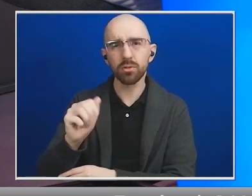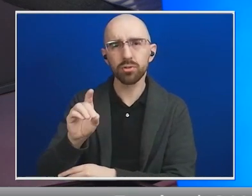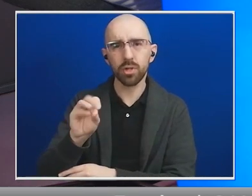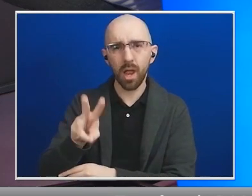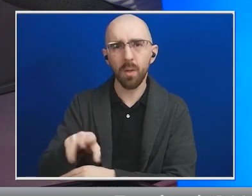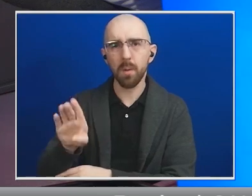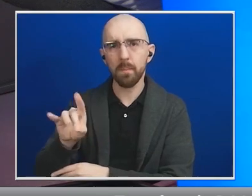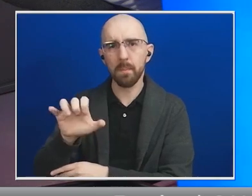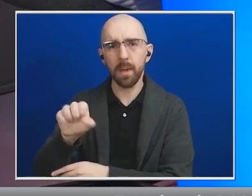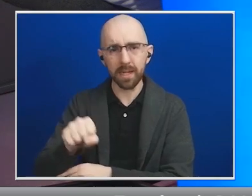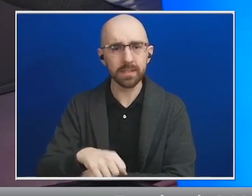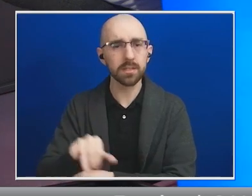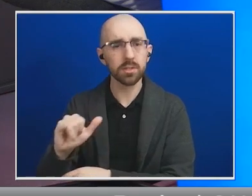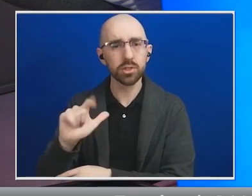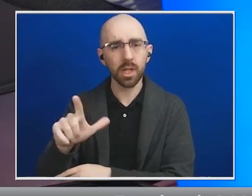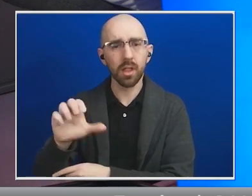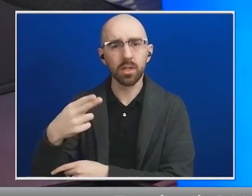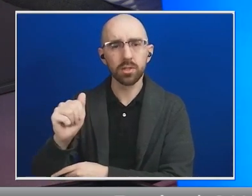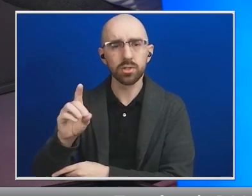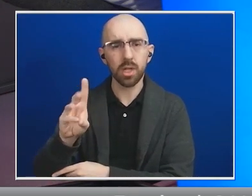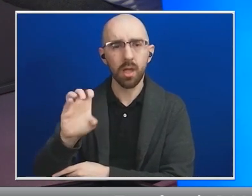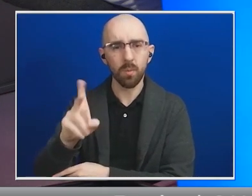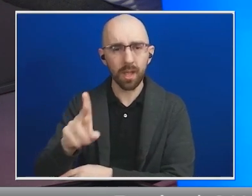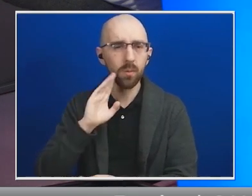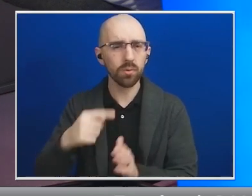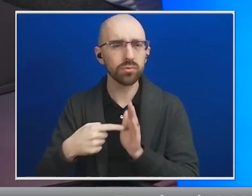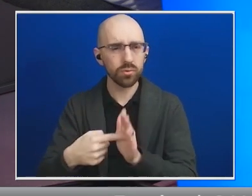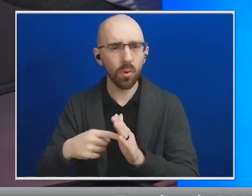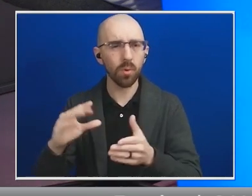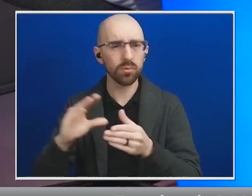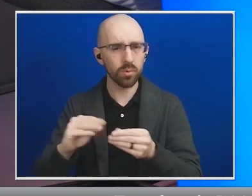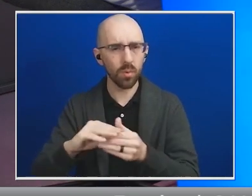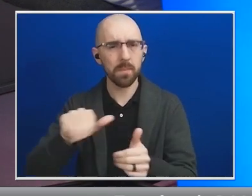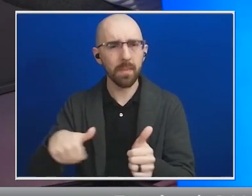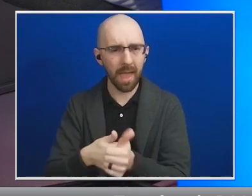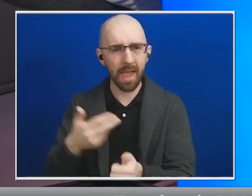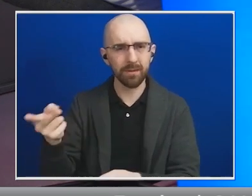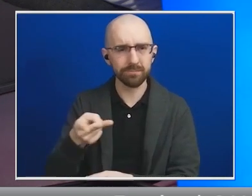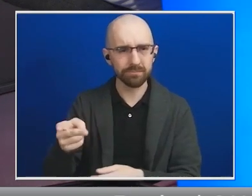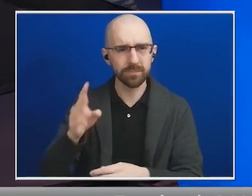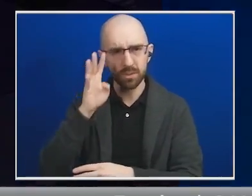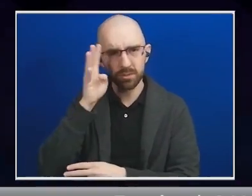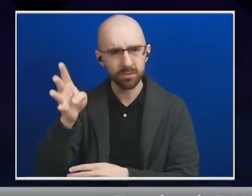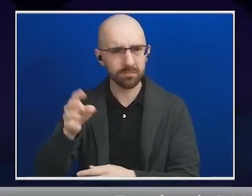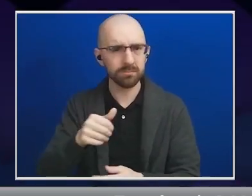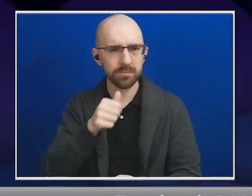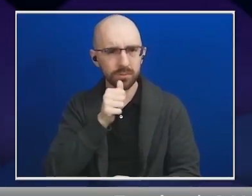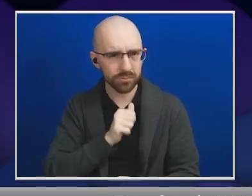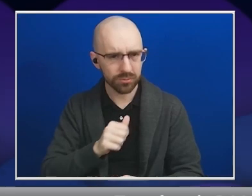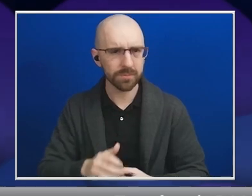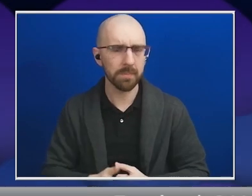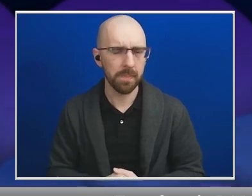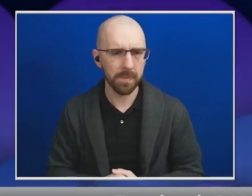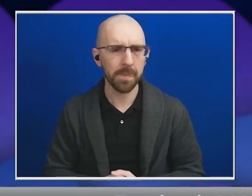to show us the story behind what Marty and Miles have endured.